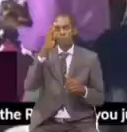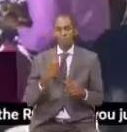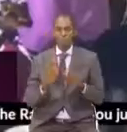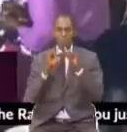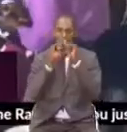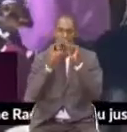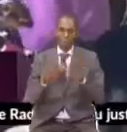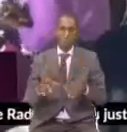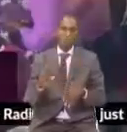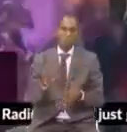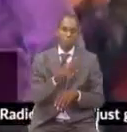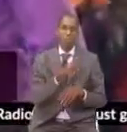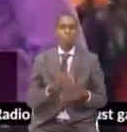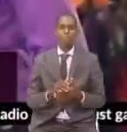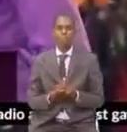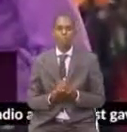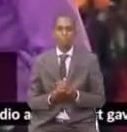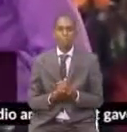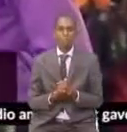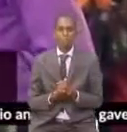Please, counselors, be fast.